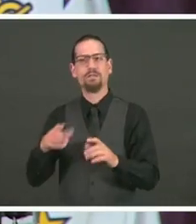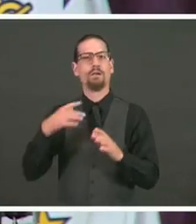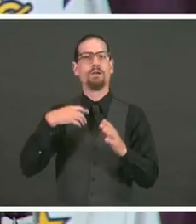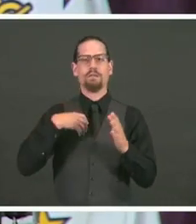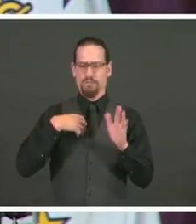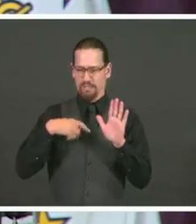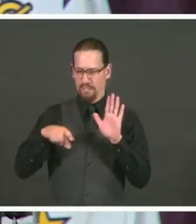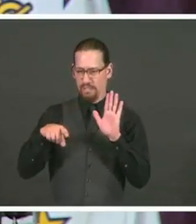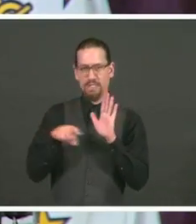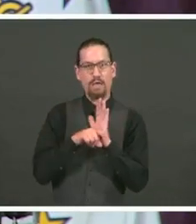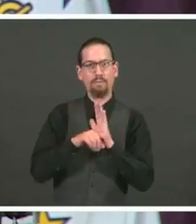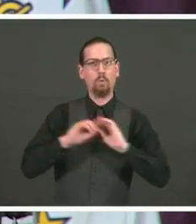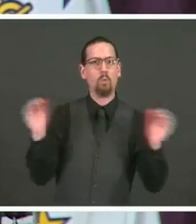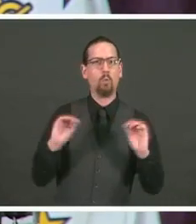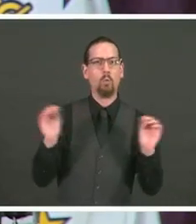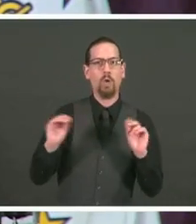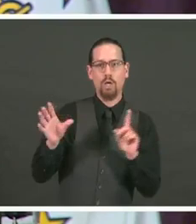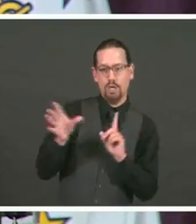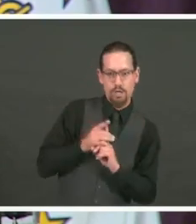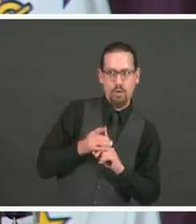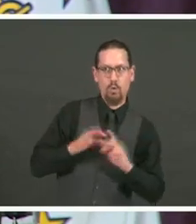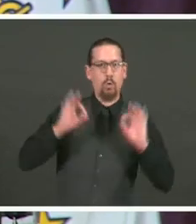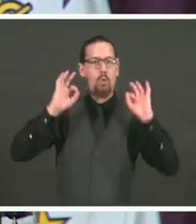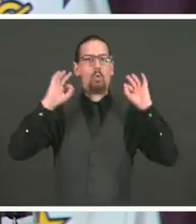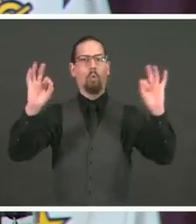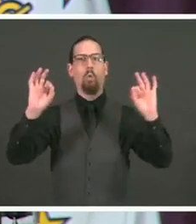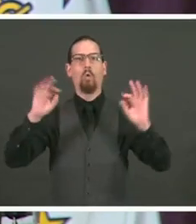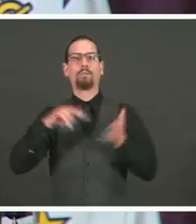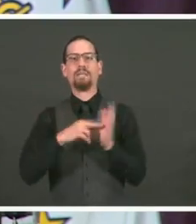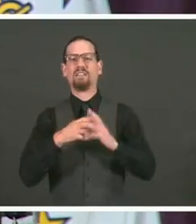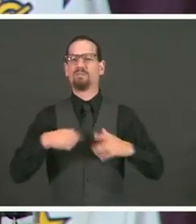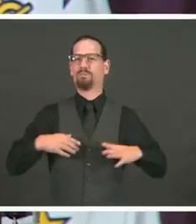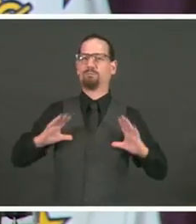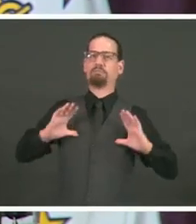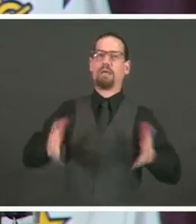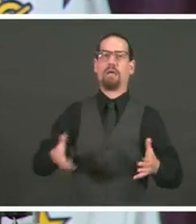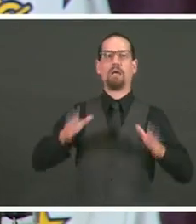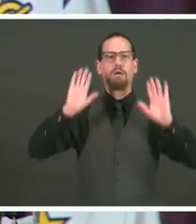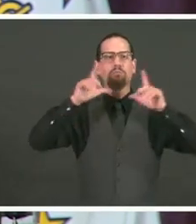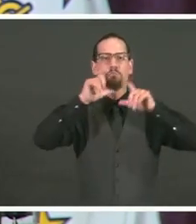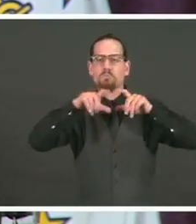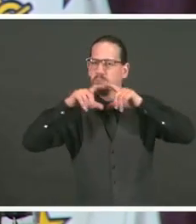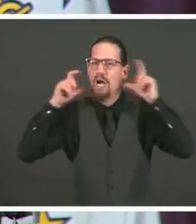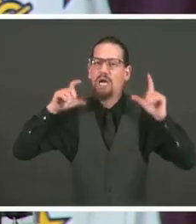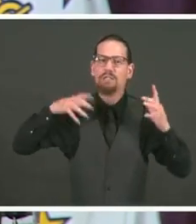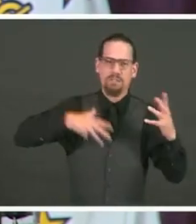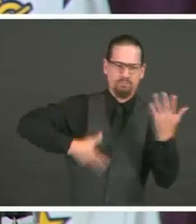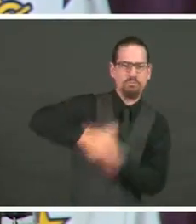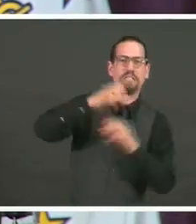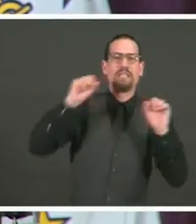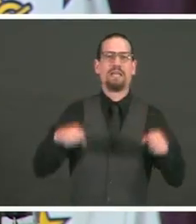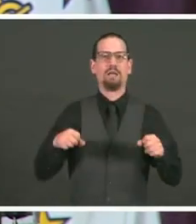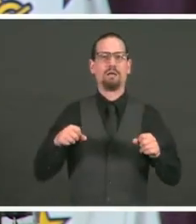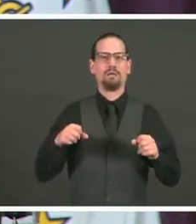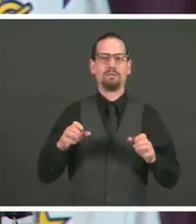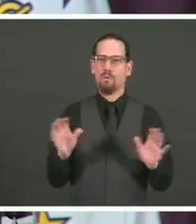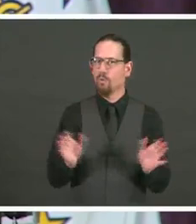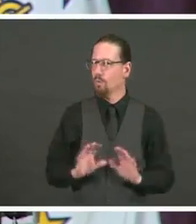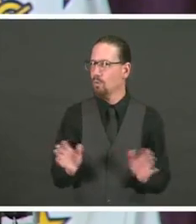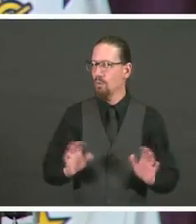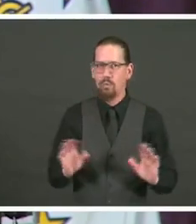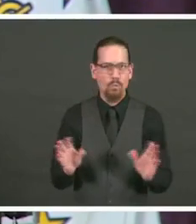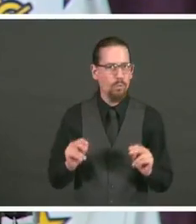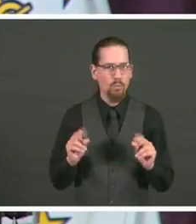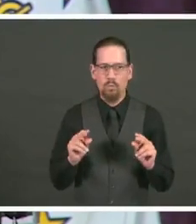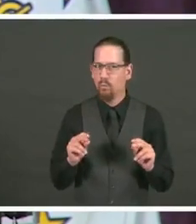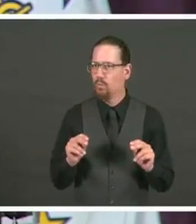still have to follow all the other rules, but we want to test many people in this age group so we have a feel for what's going